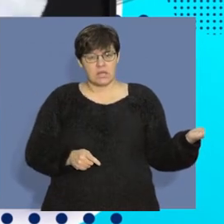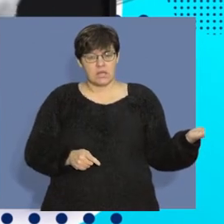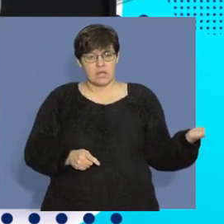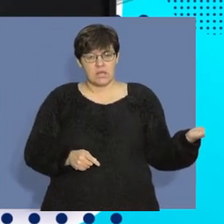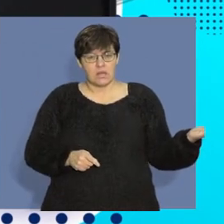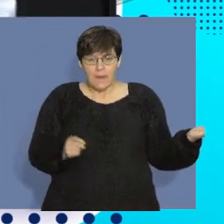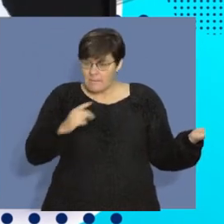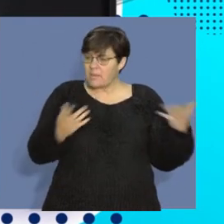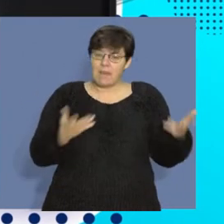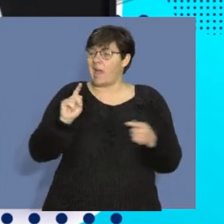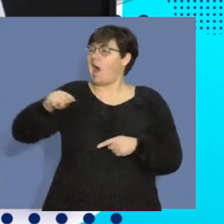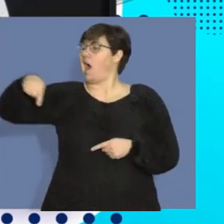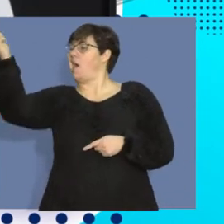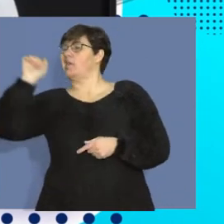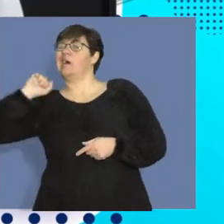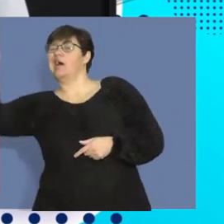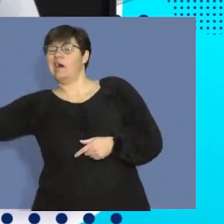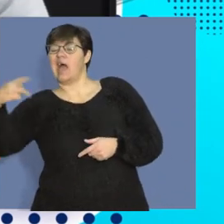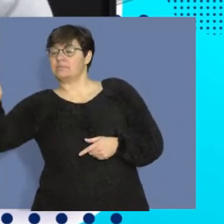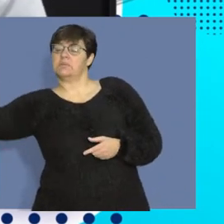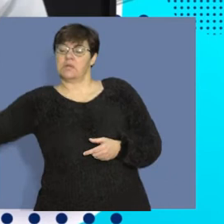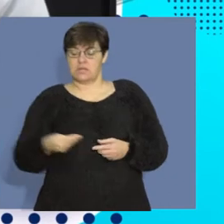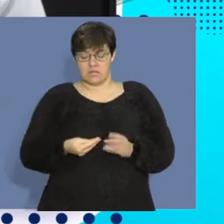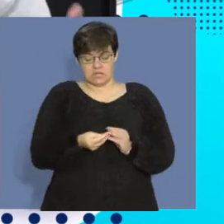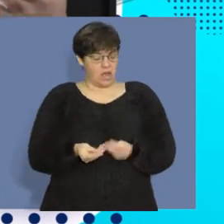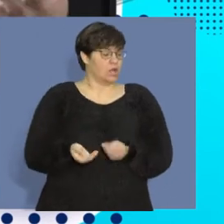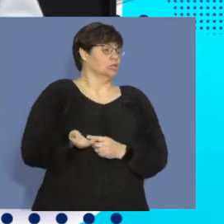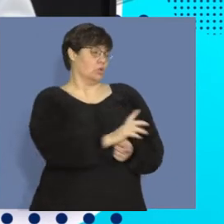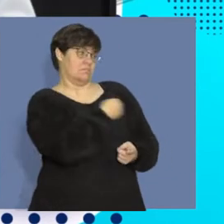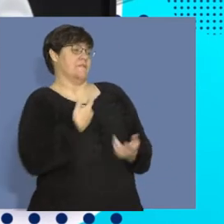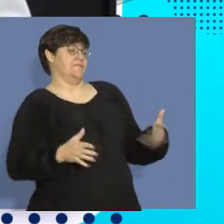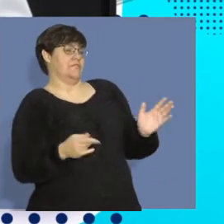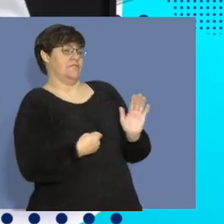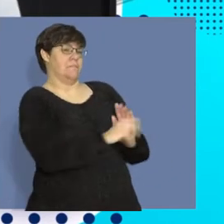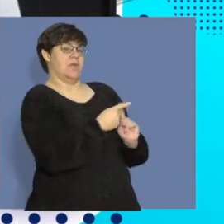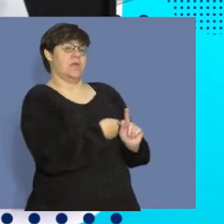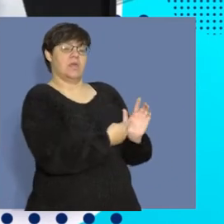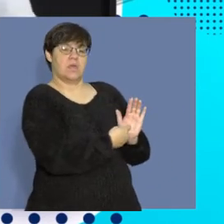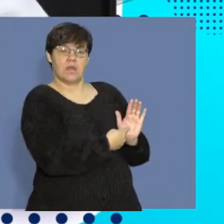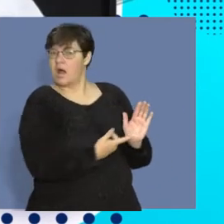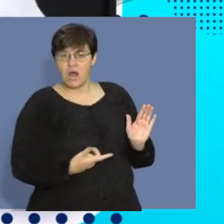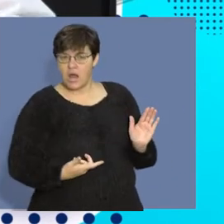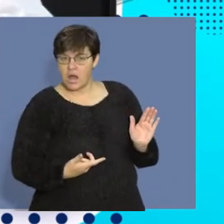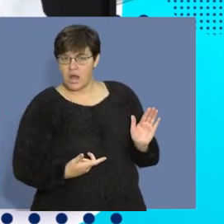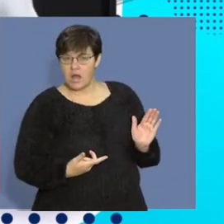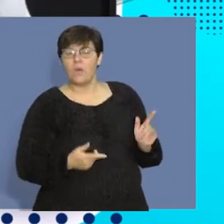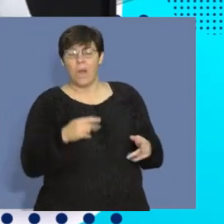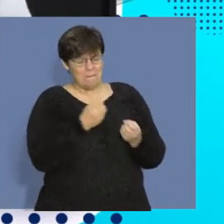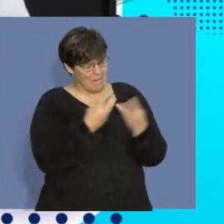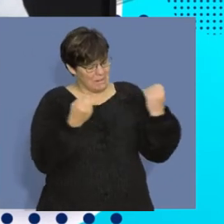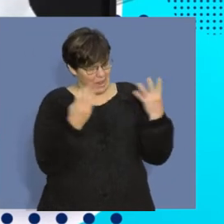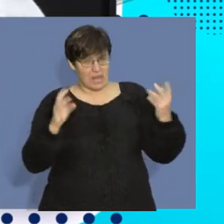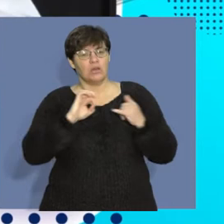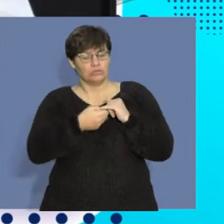not entitled to claim. Remember, there are many ways in which people can try to defraud